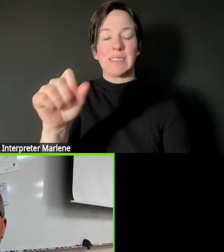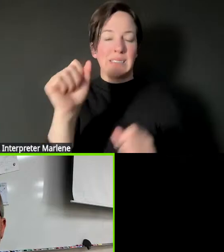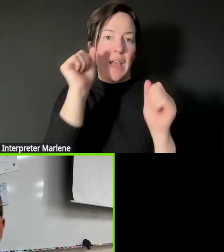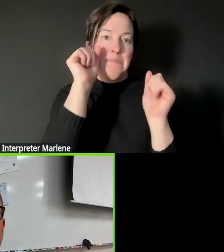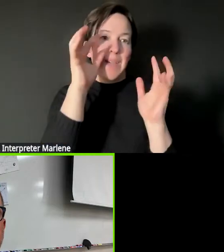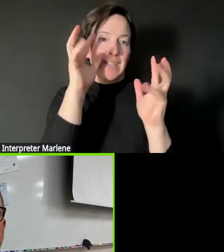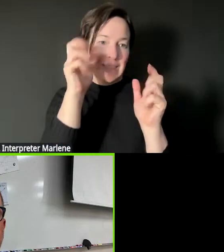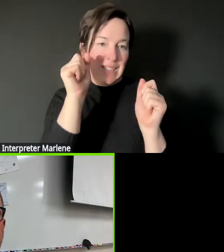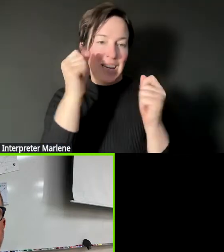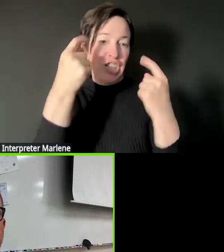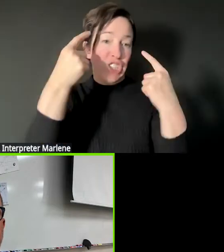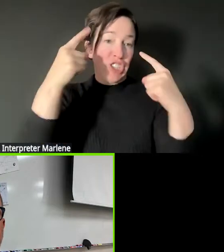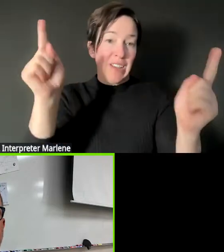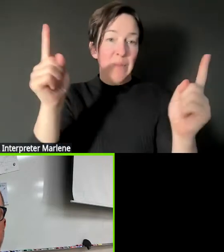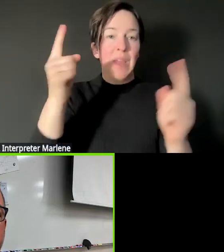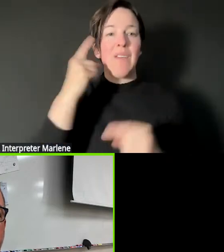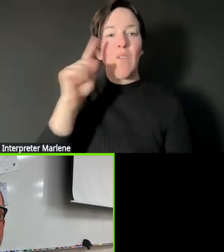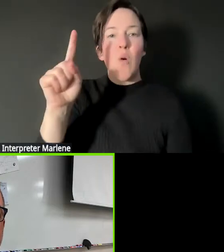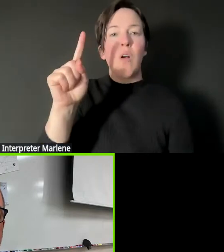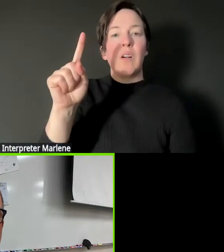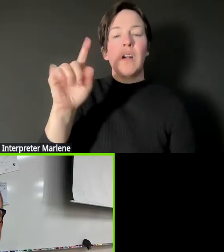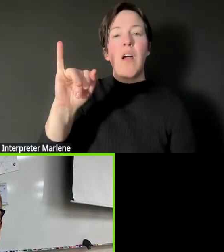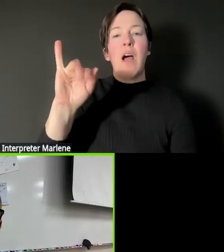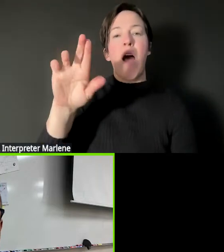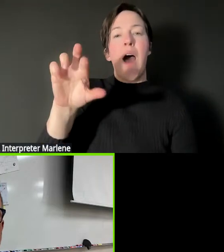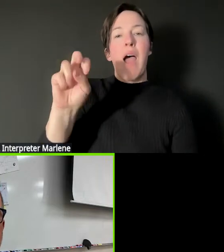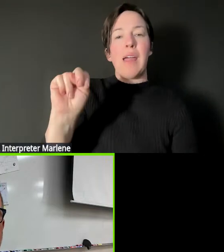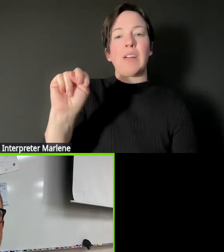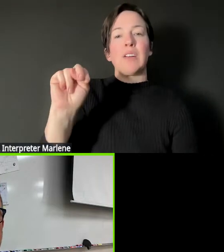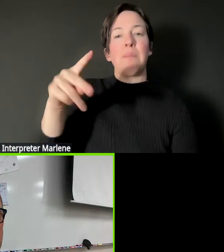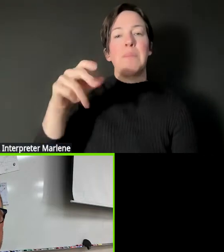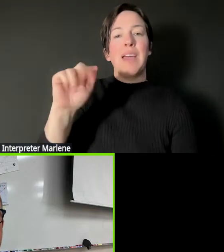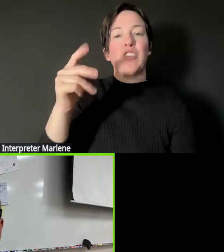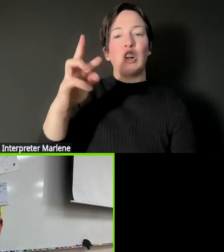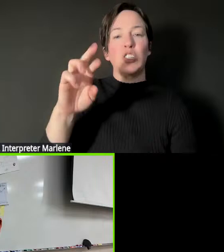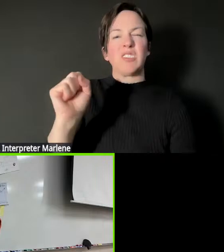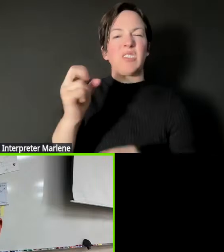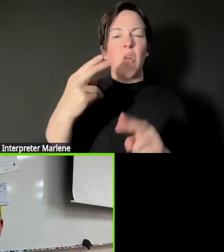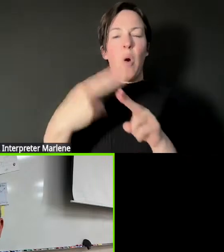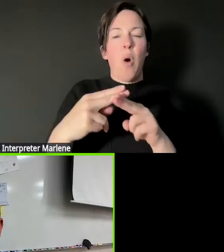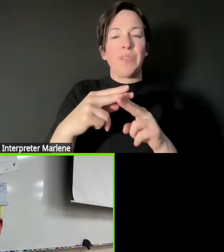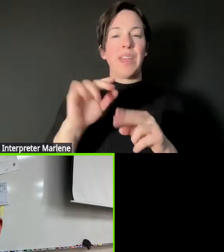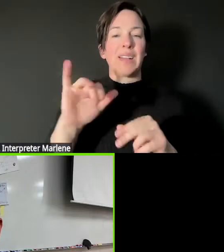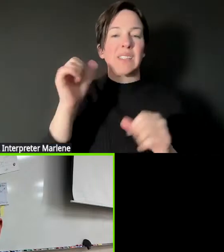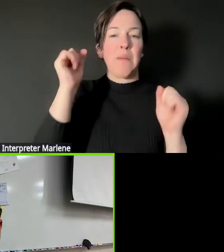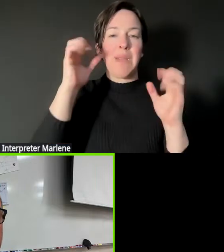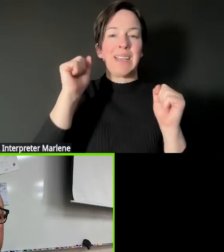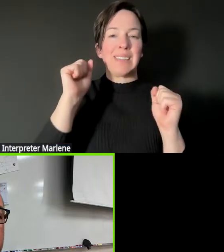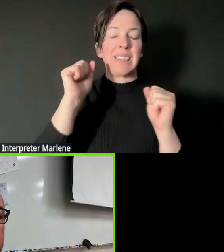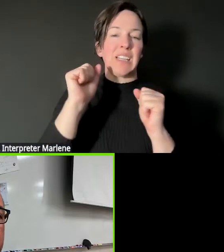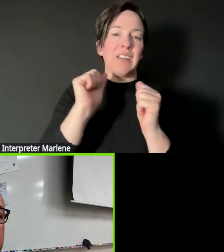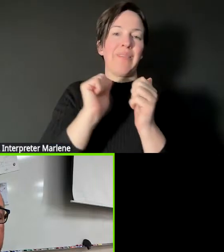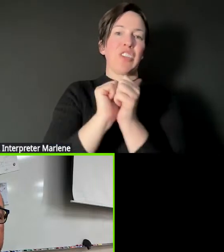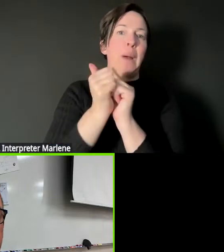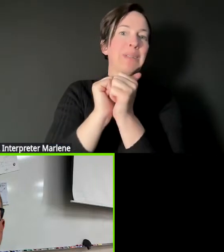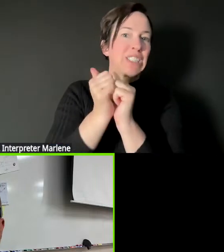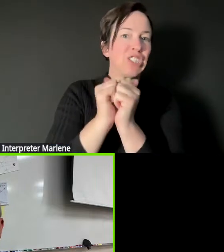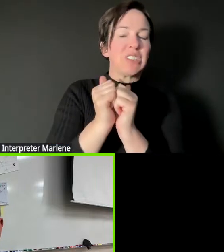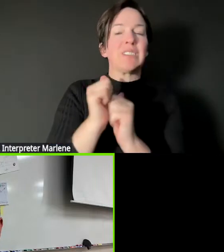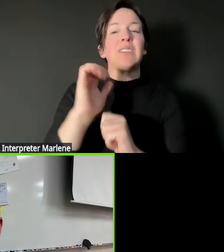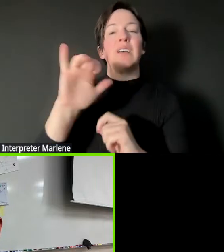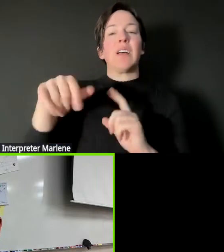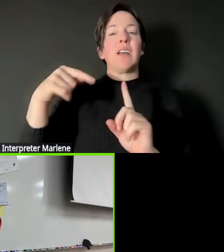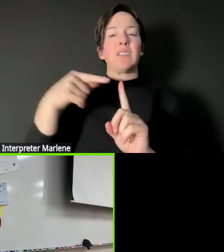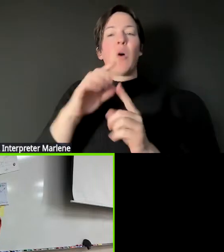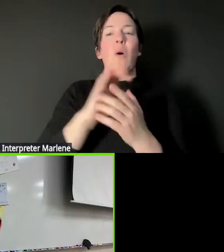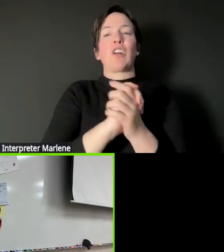amazing achievement for the Iron Panthers, as they're called. It's an amazing competition, and just congratulate